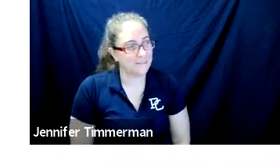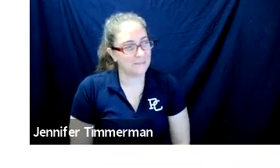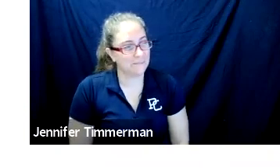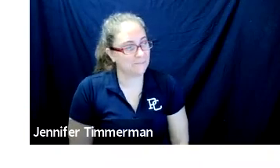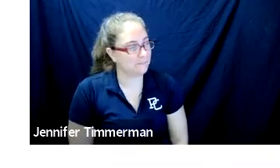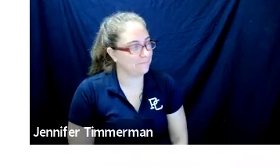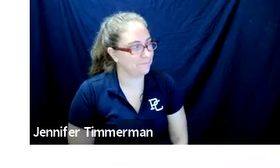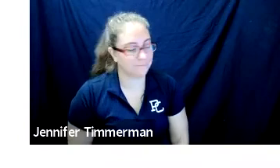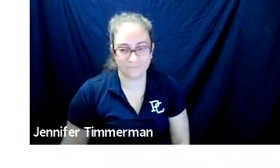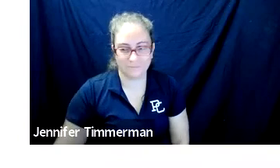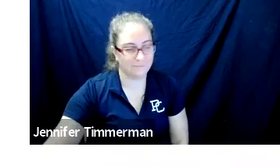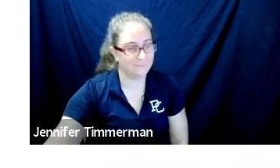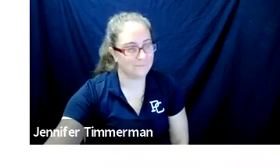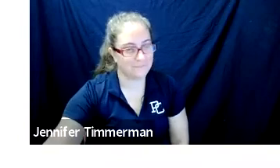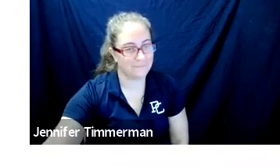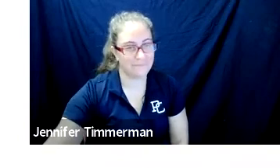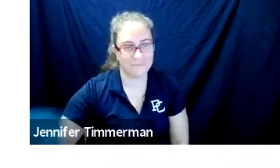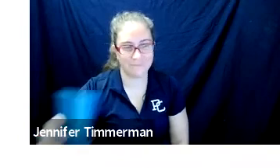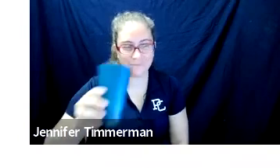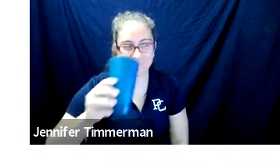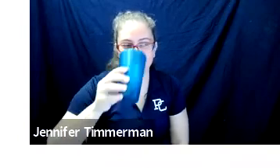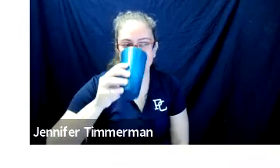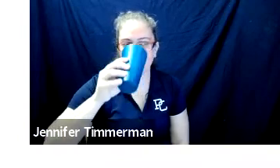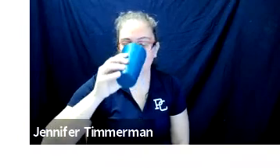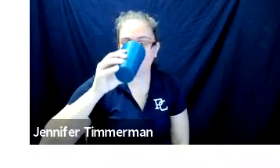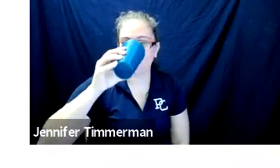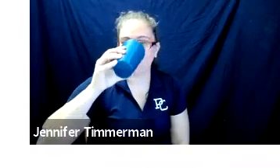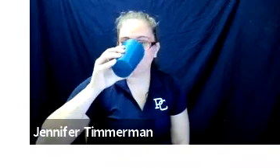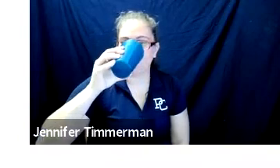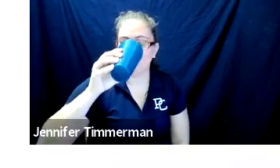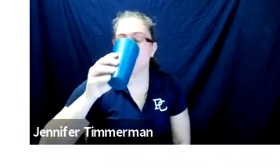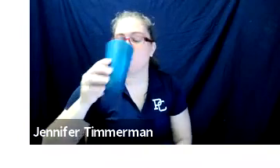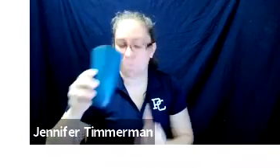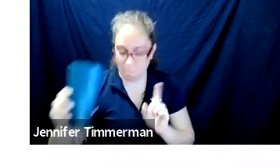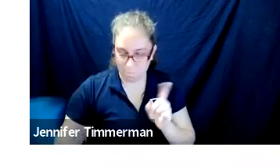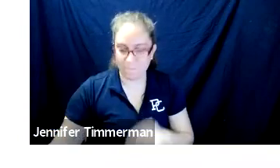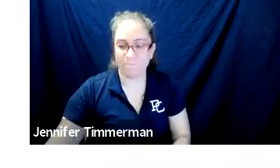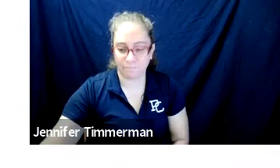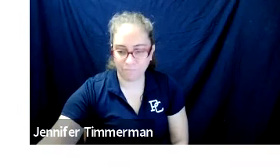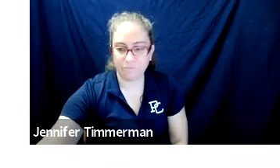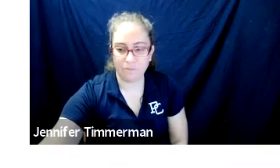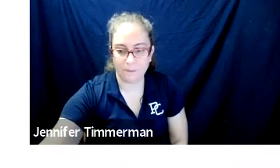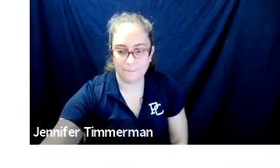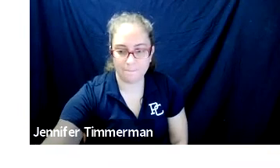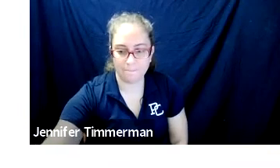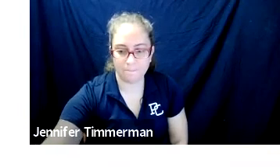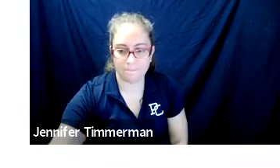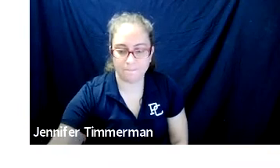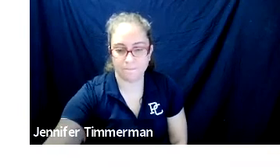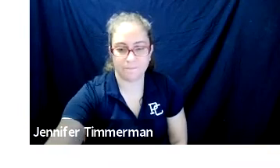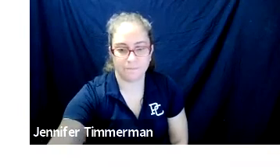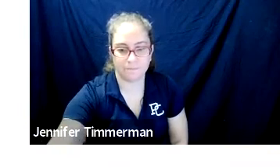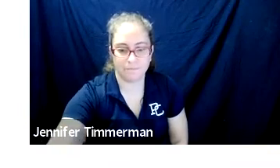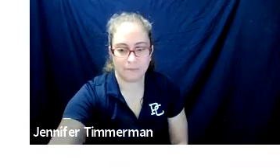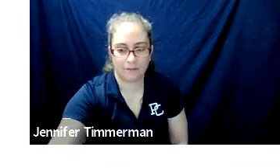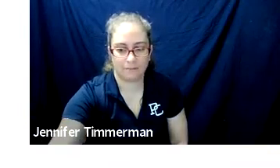Yale, this is being recorded. How can we get it so that we can practice? I can get the link out